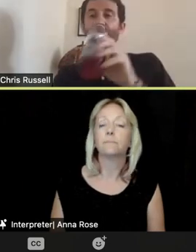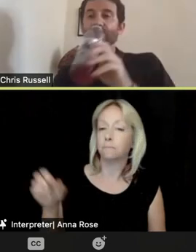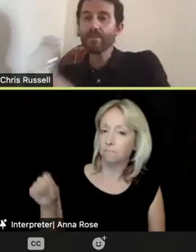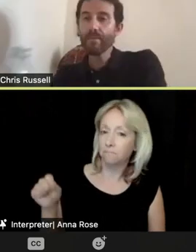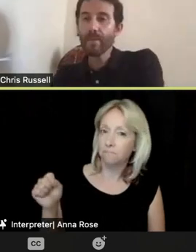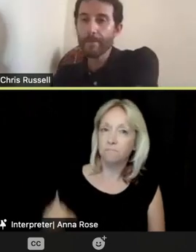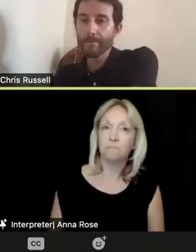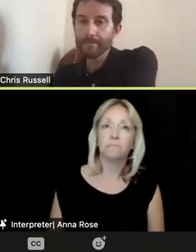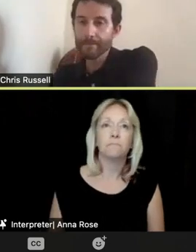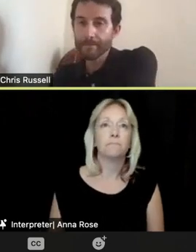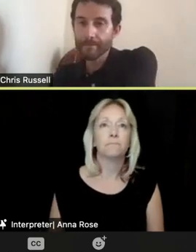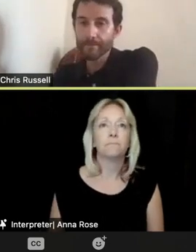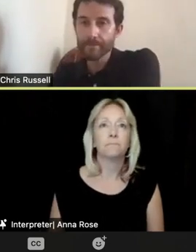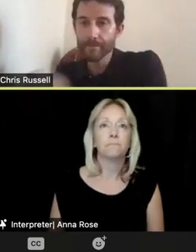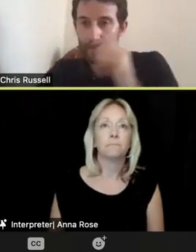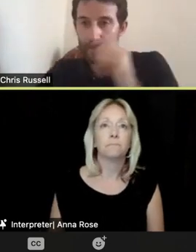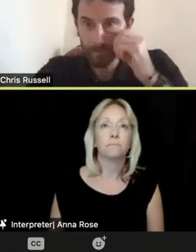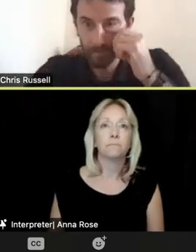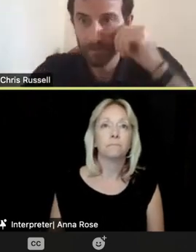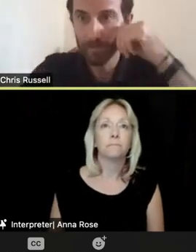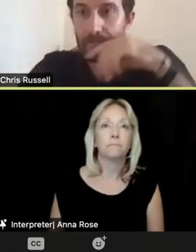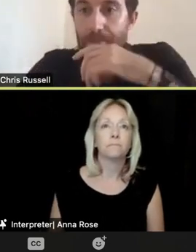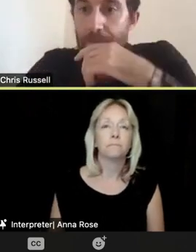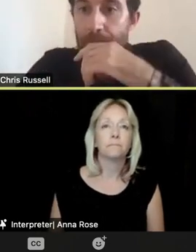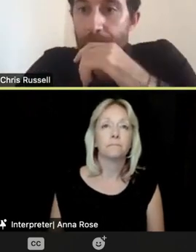Yes. Seriously.